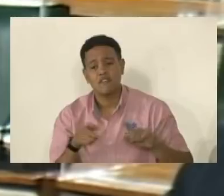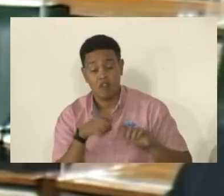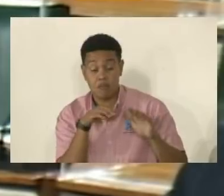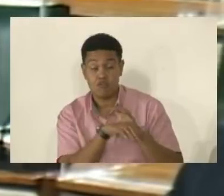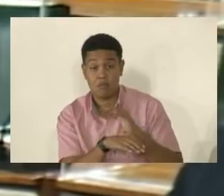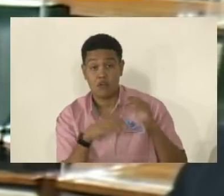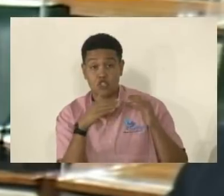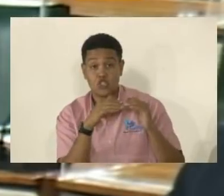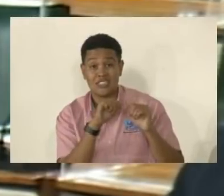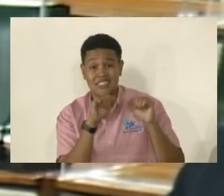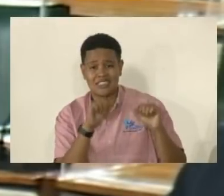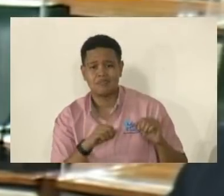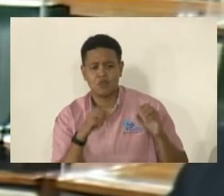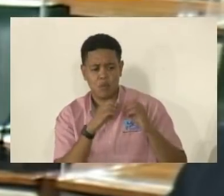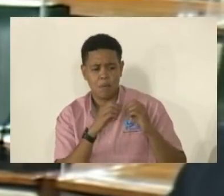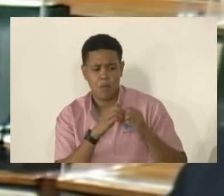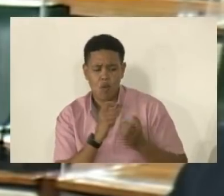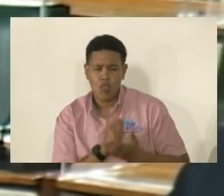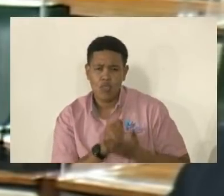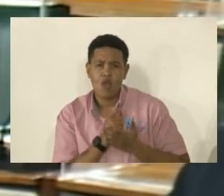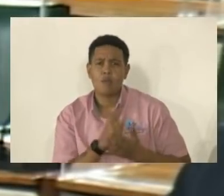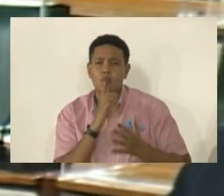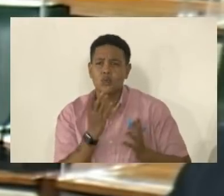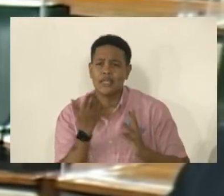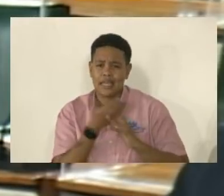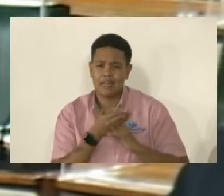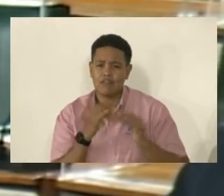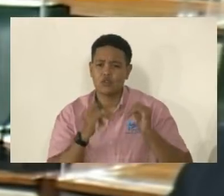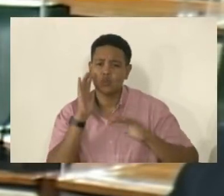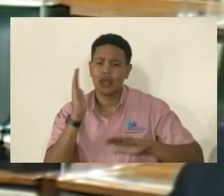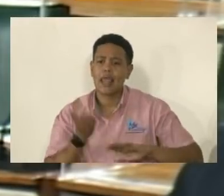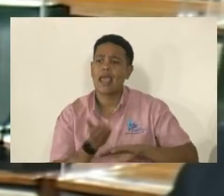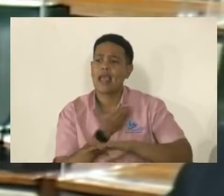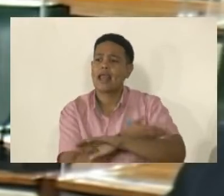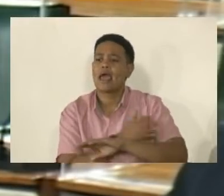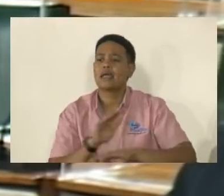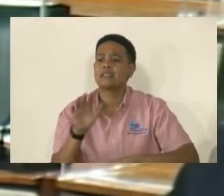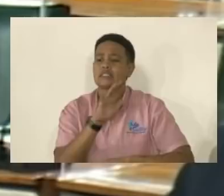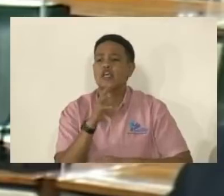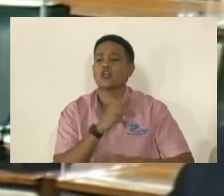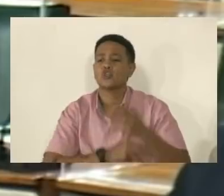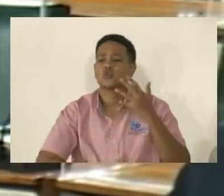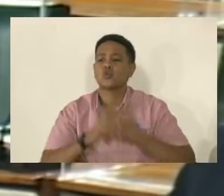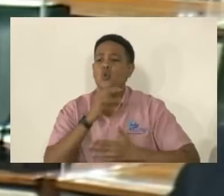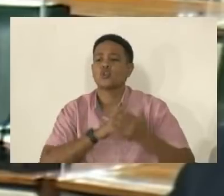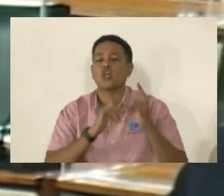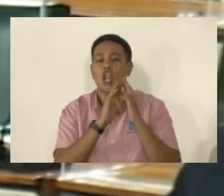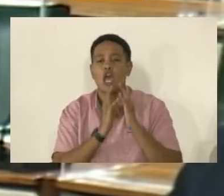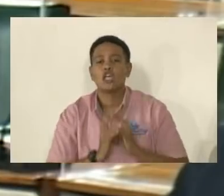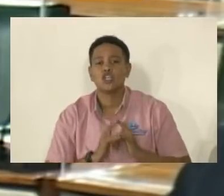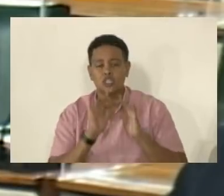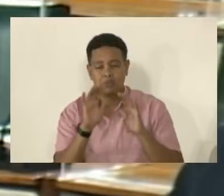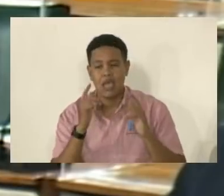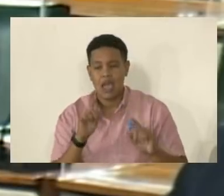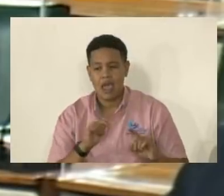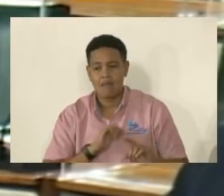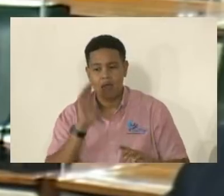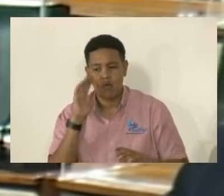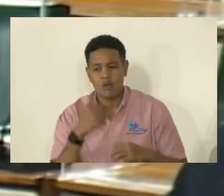system toward more therapeutic interventions which will enhance their social adjustment. I'll make